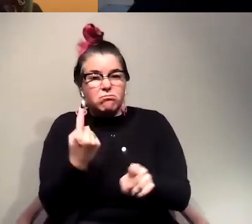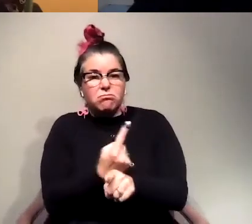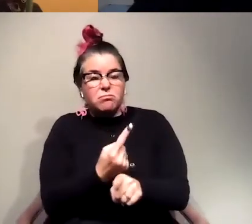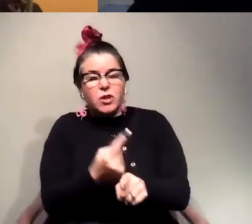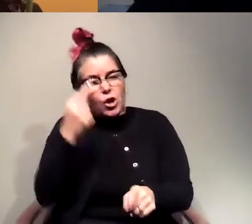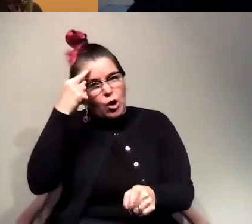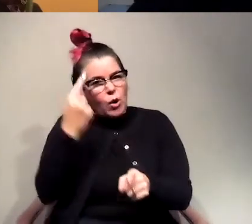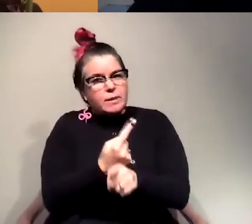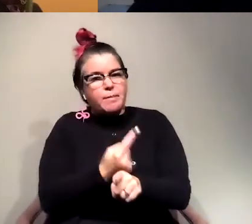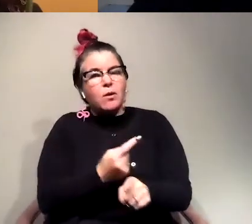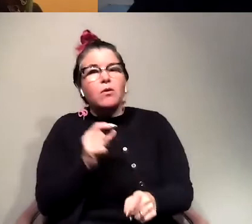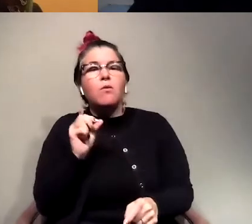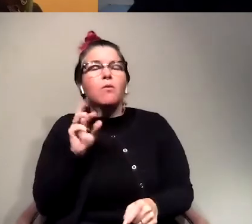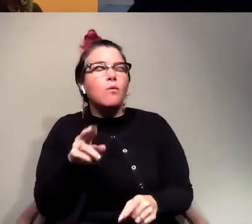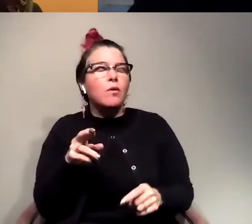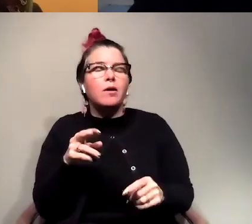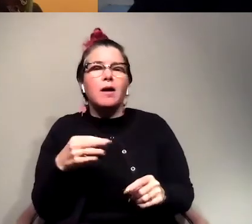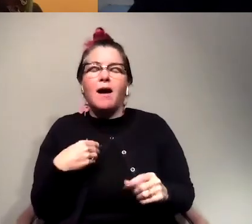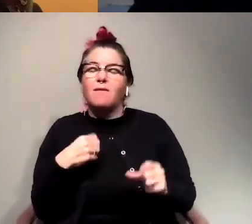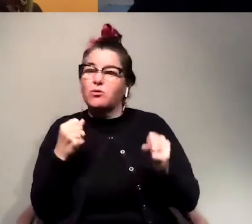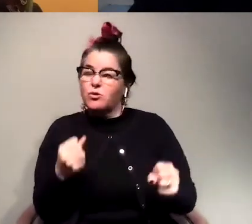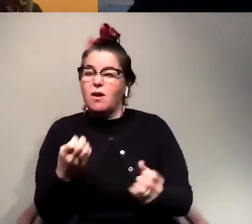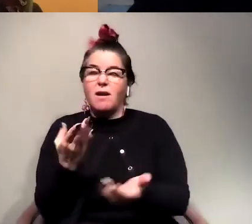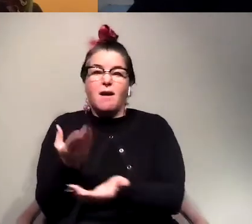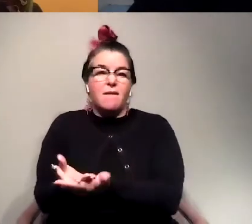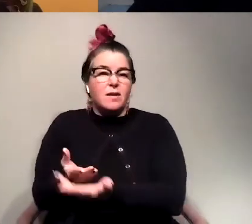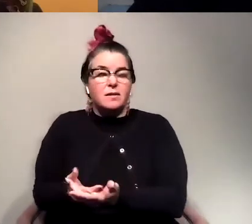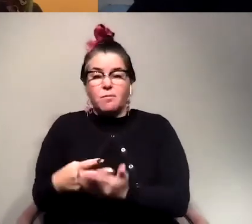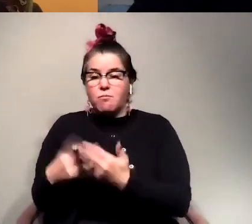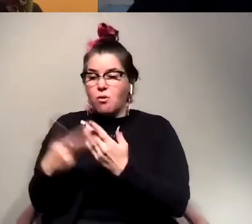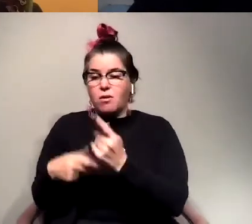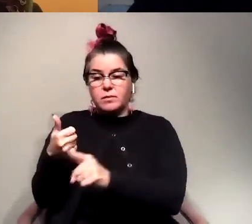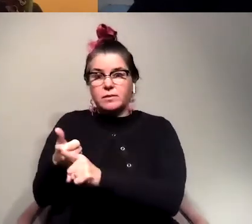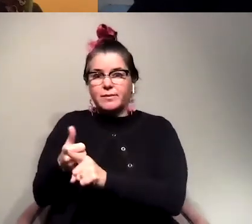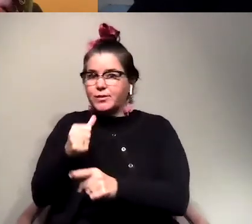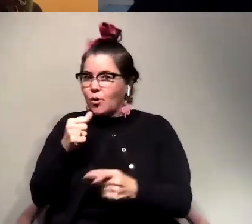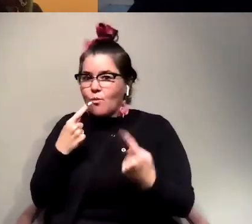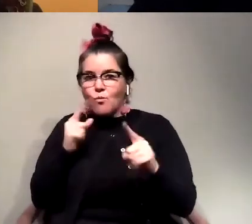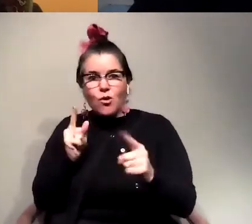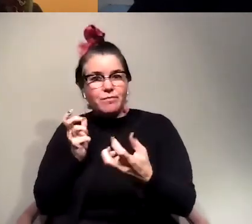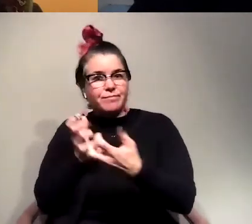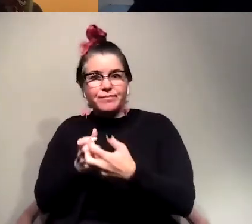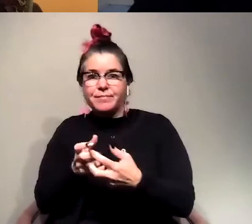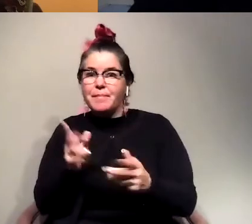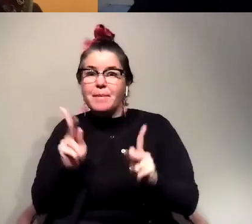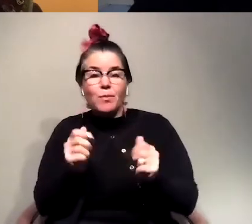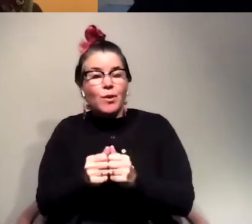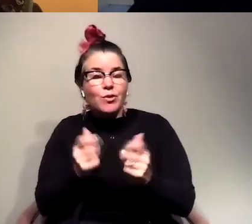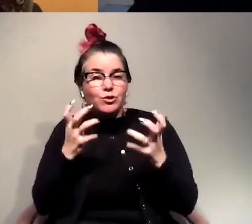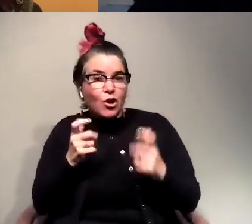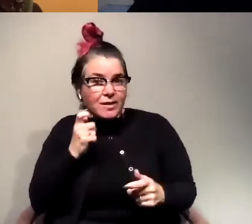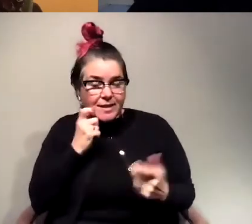or we have strong evidence that these programs don't work as well on people with dark skin,